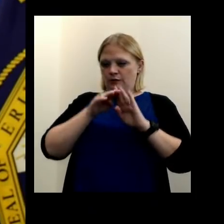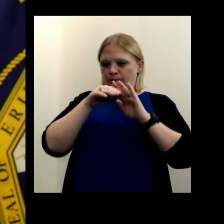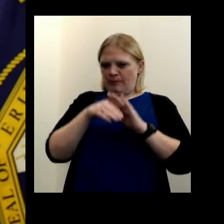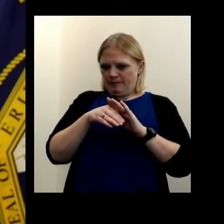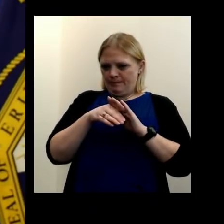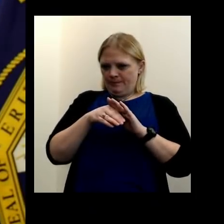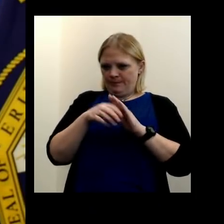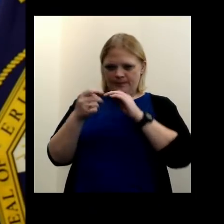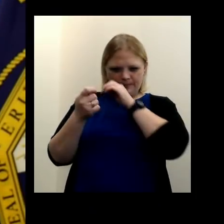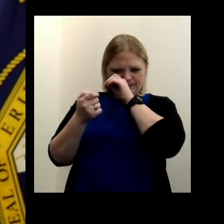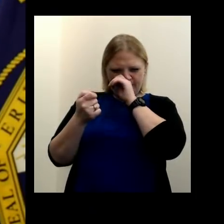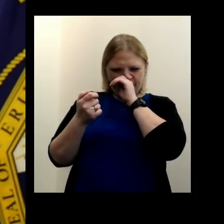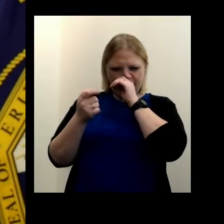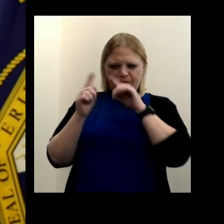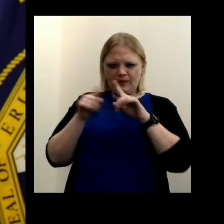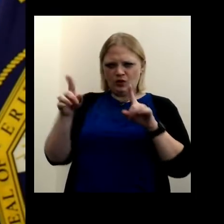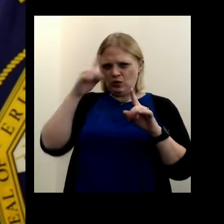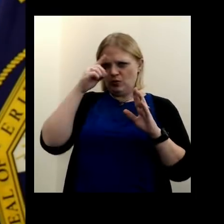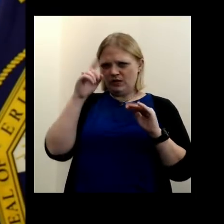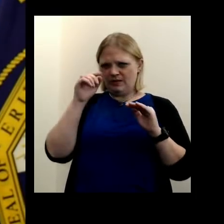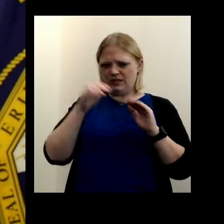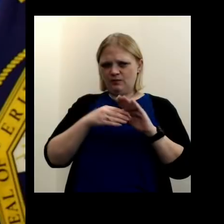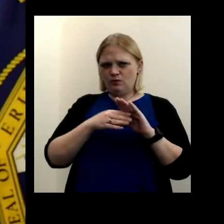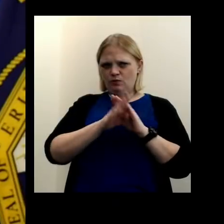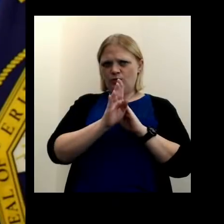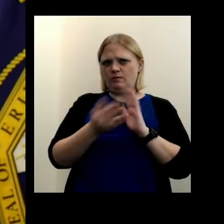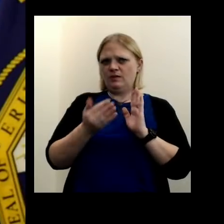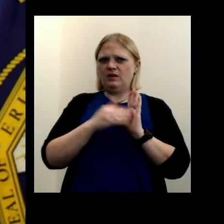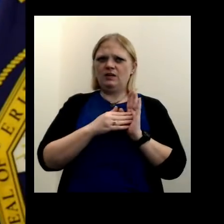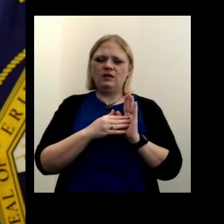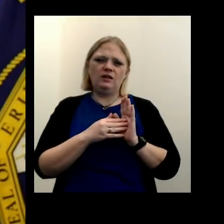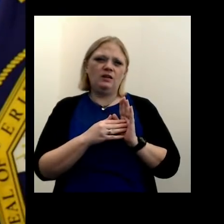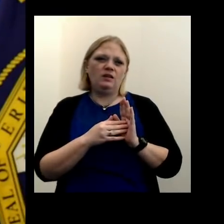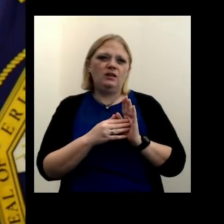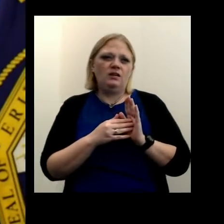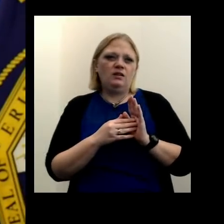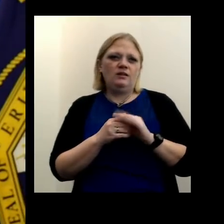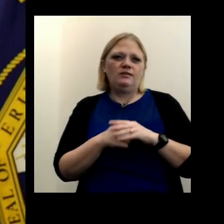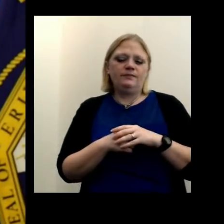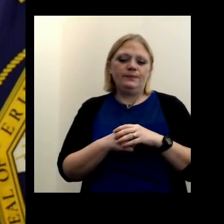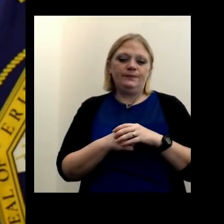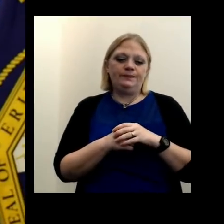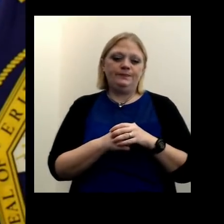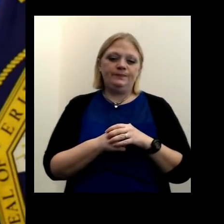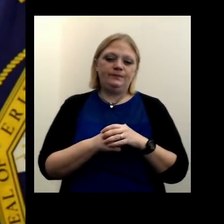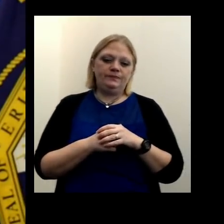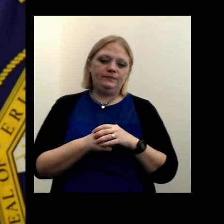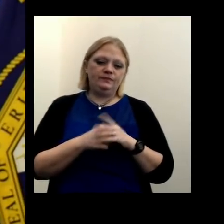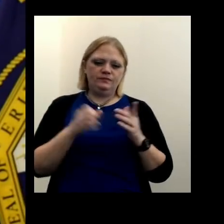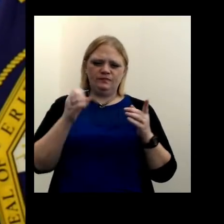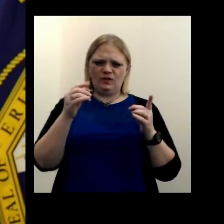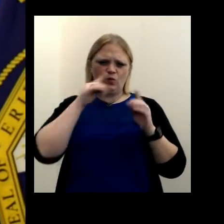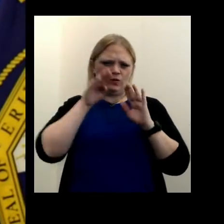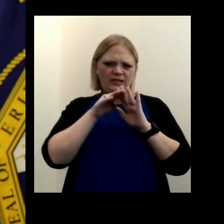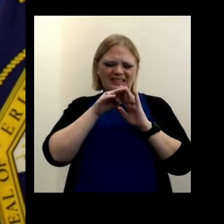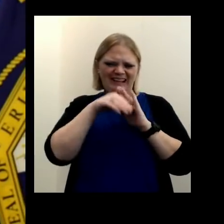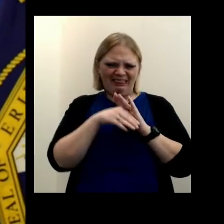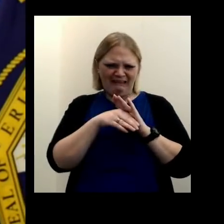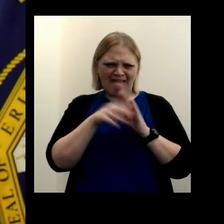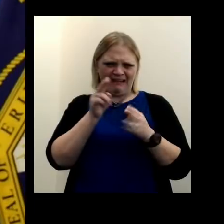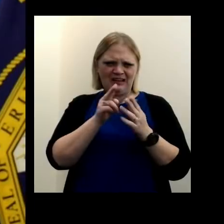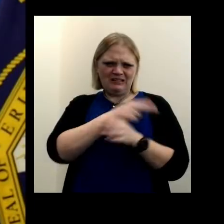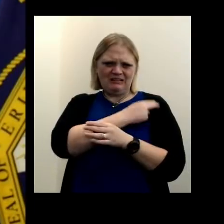bit, but I know you expect them to rise again. To what extent do you attribute the decline in hospital numbers